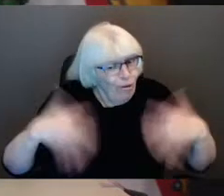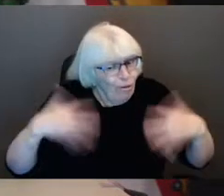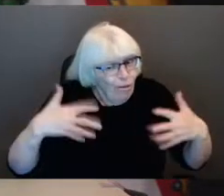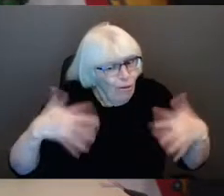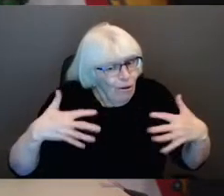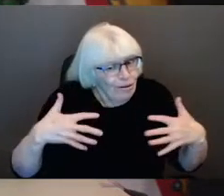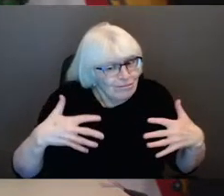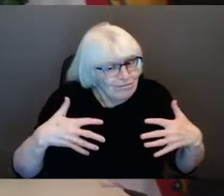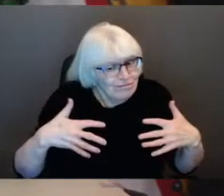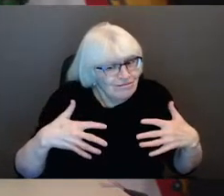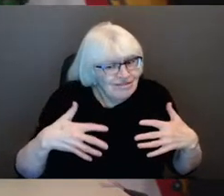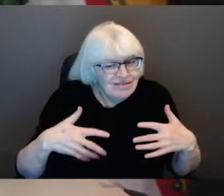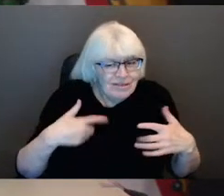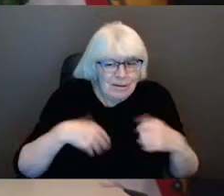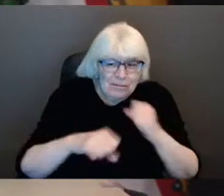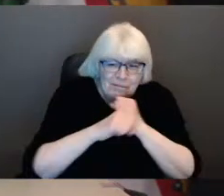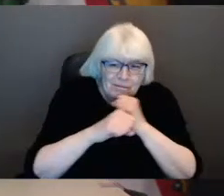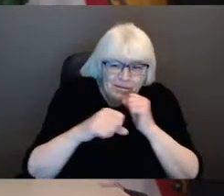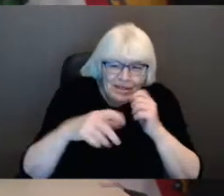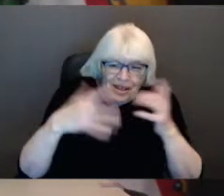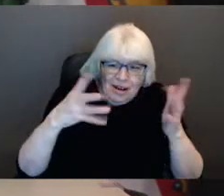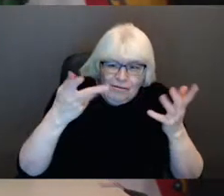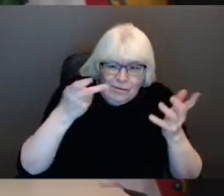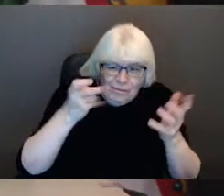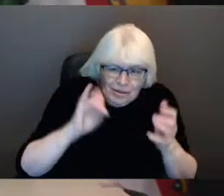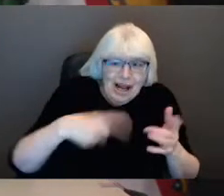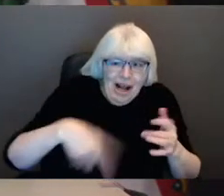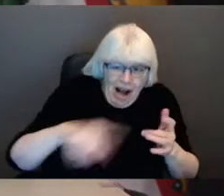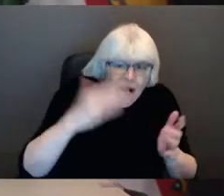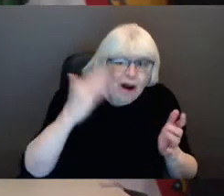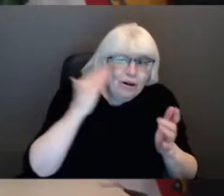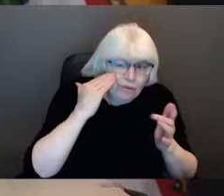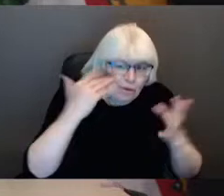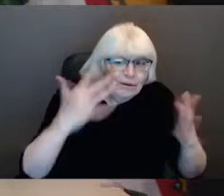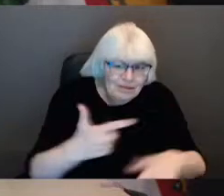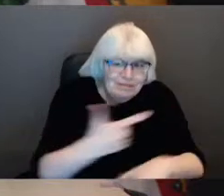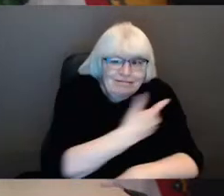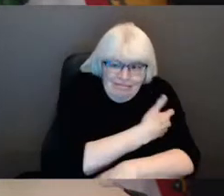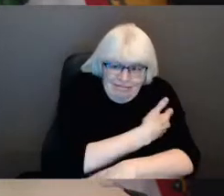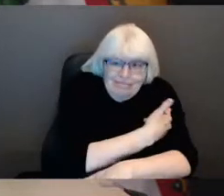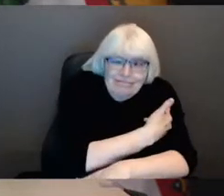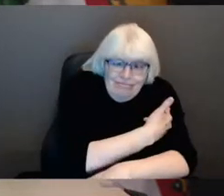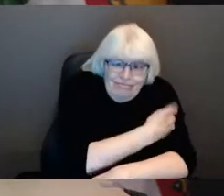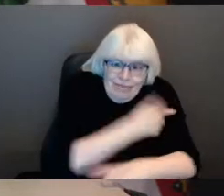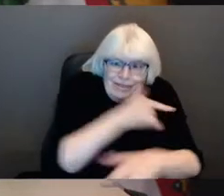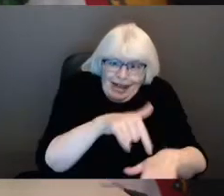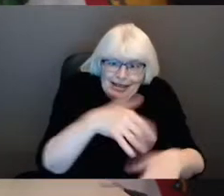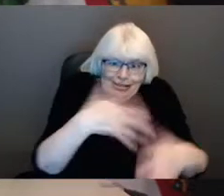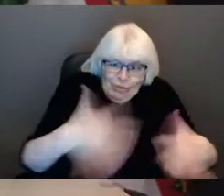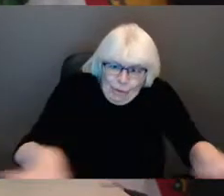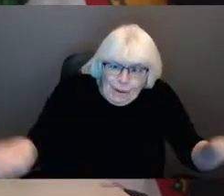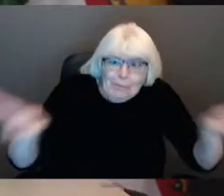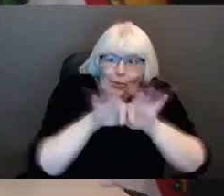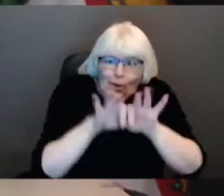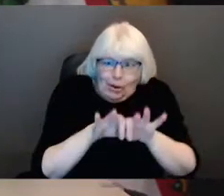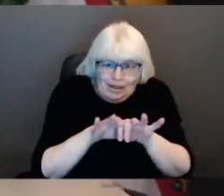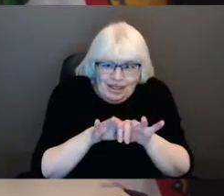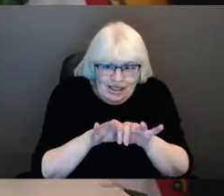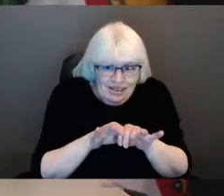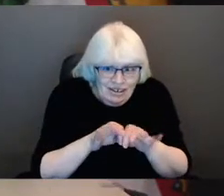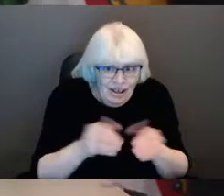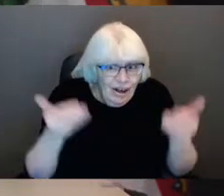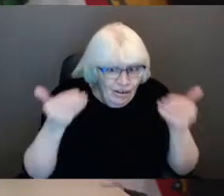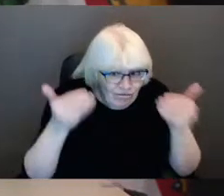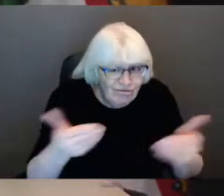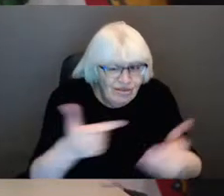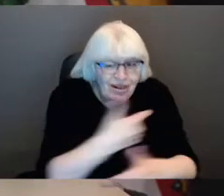know the importance of that vaccine and how it can reduce severe outcomes, and it's really our